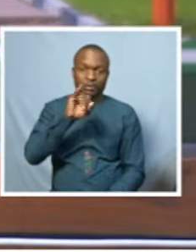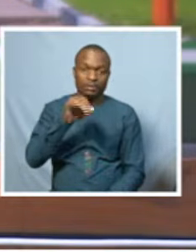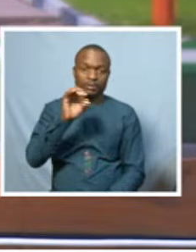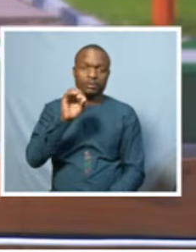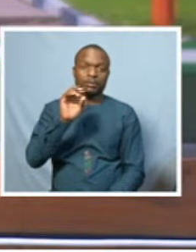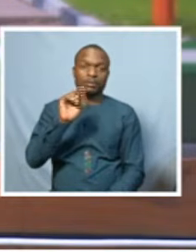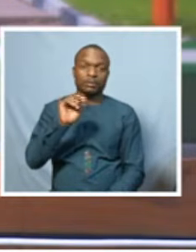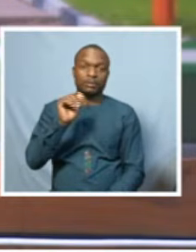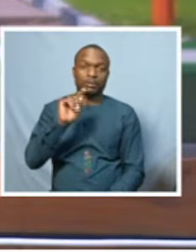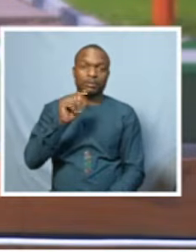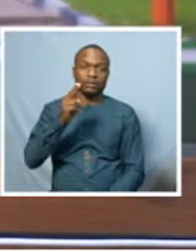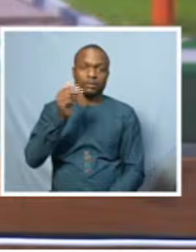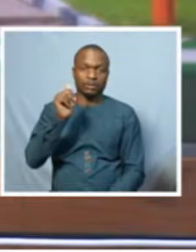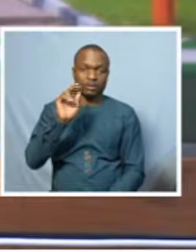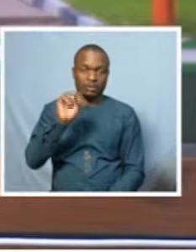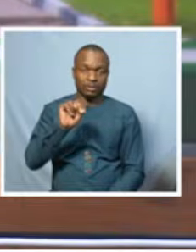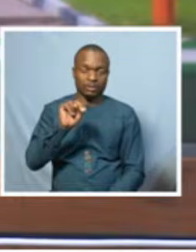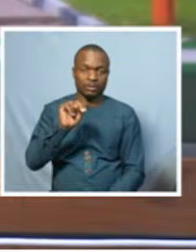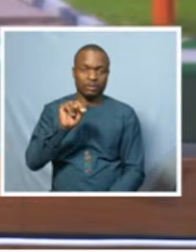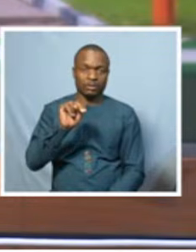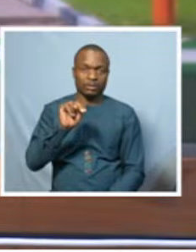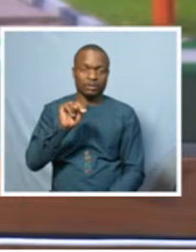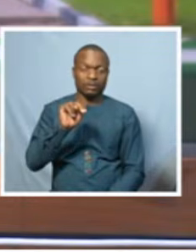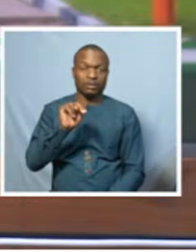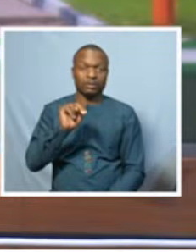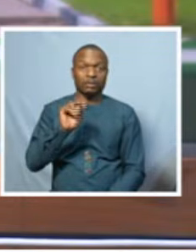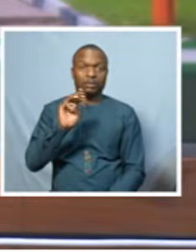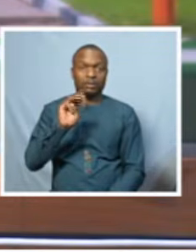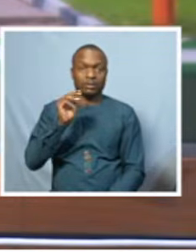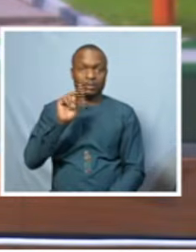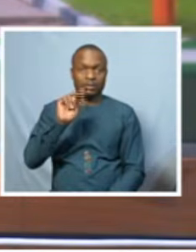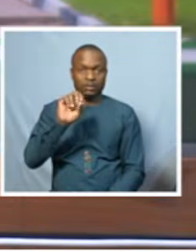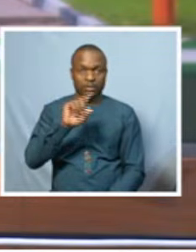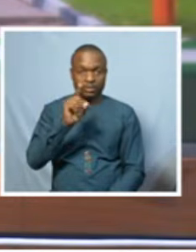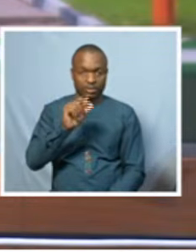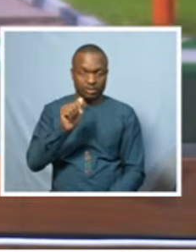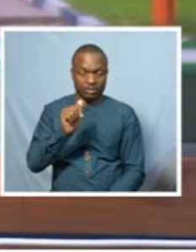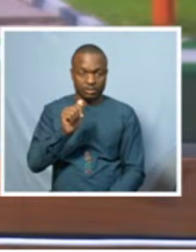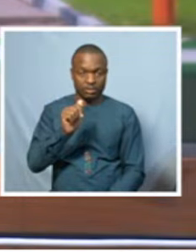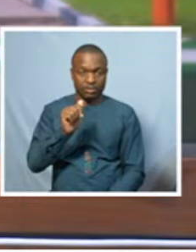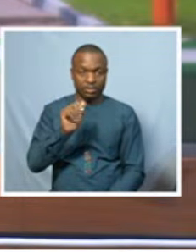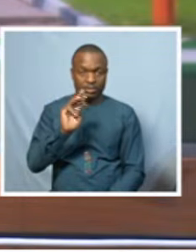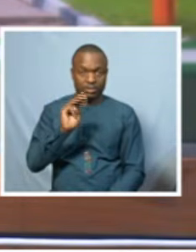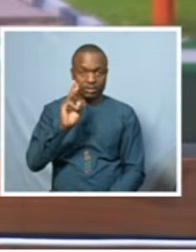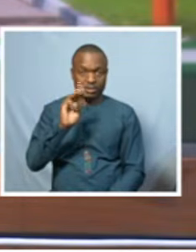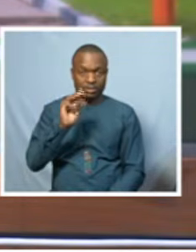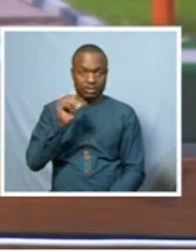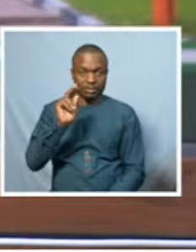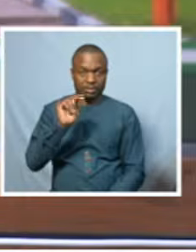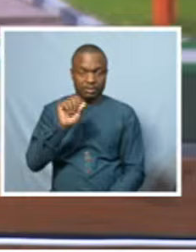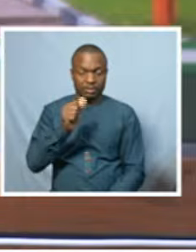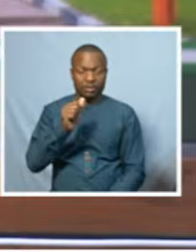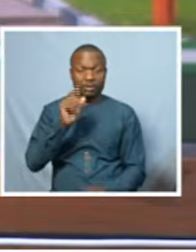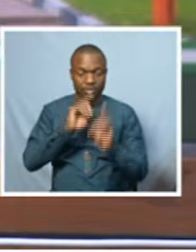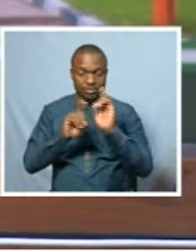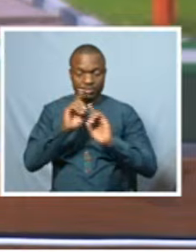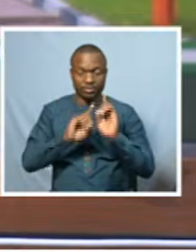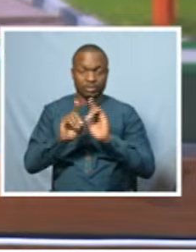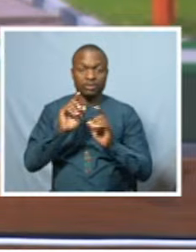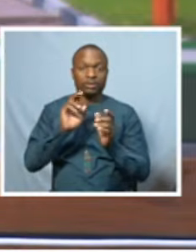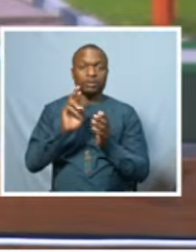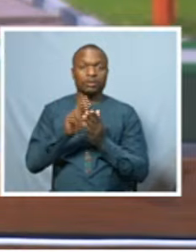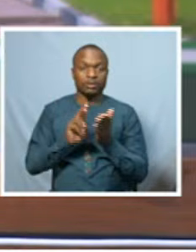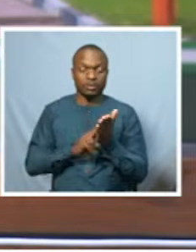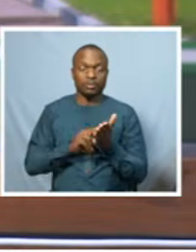appearance before the Committee on Local Government Accounts. And this is on the consideration of the report of the Auditor General on